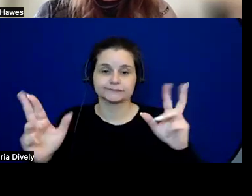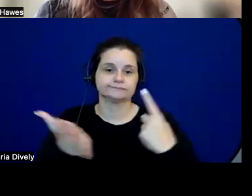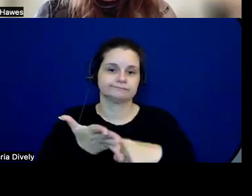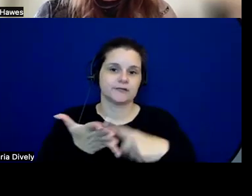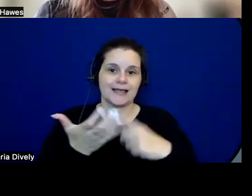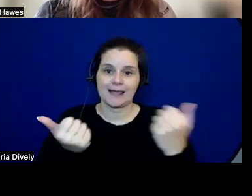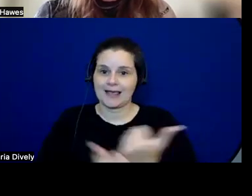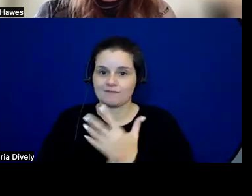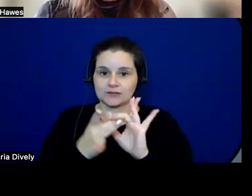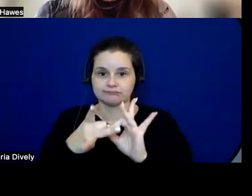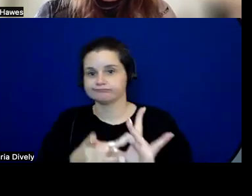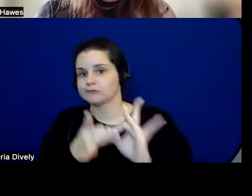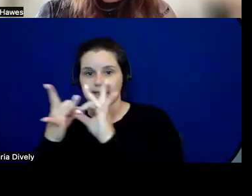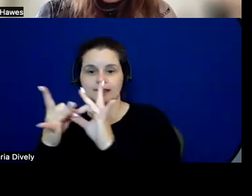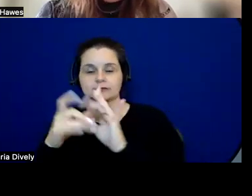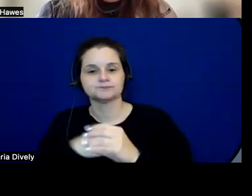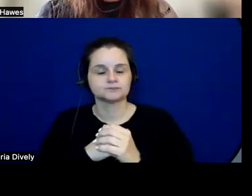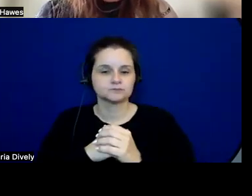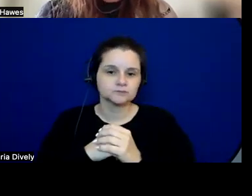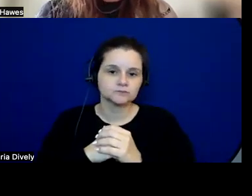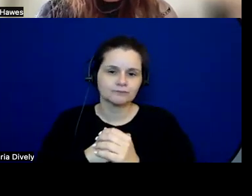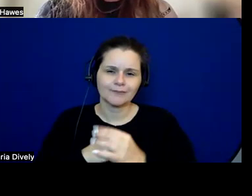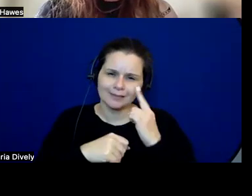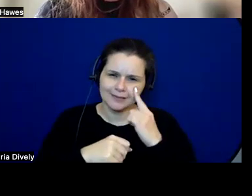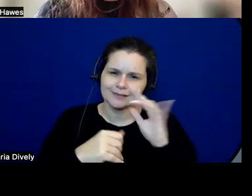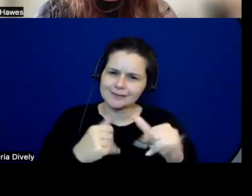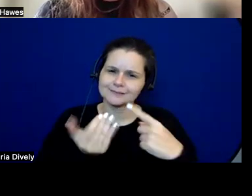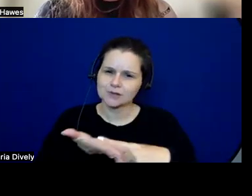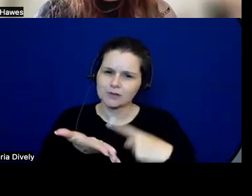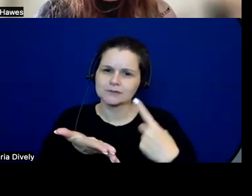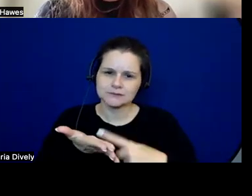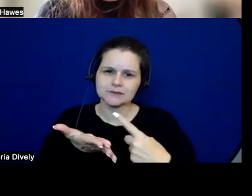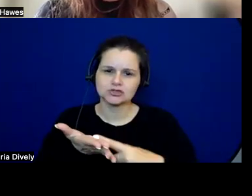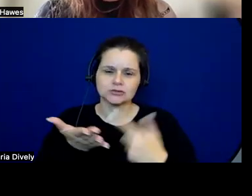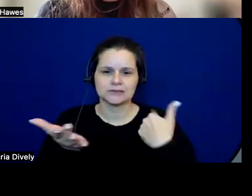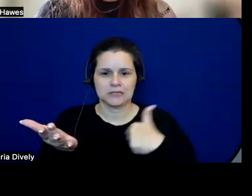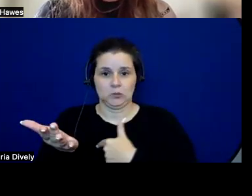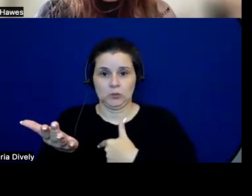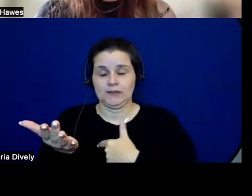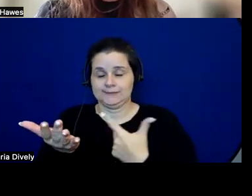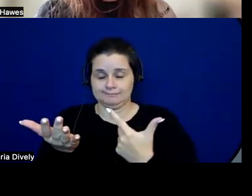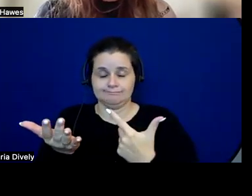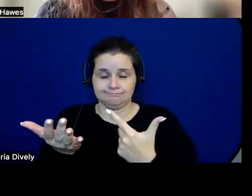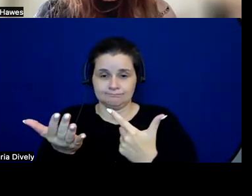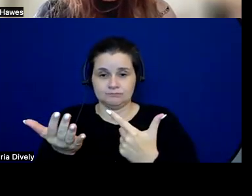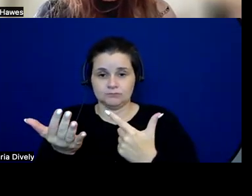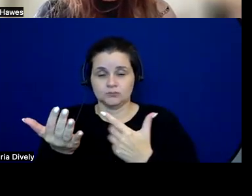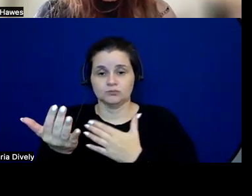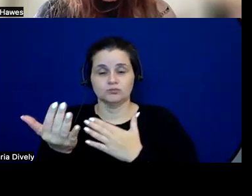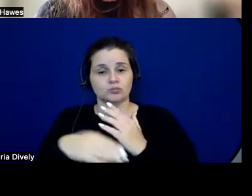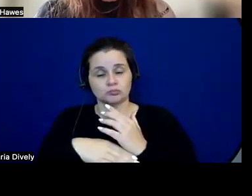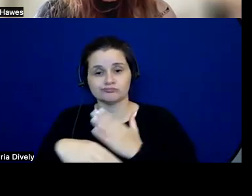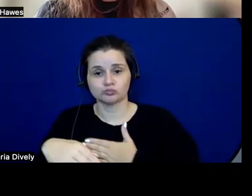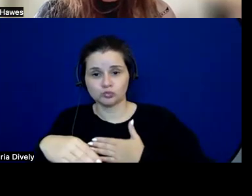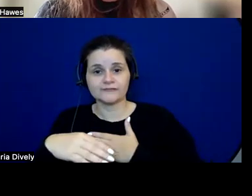connects. And I think that's the conversation that we are privileged to be able to have, as